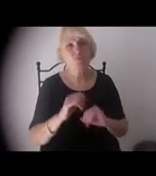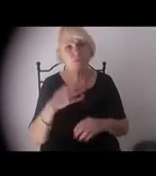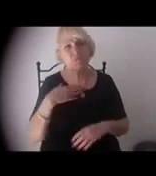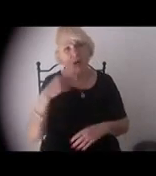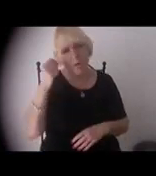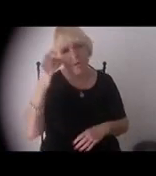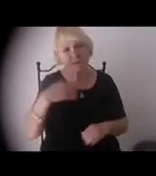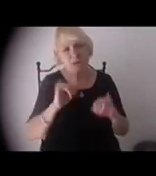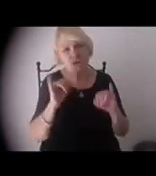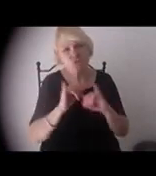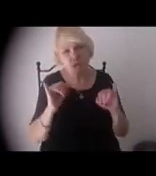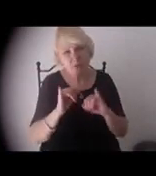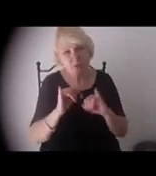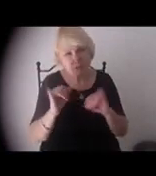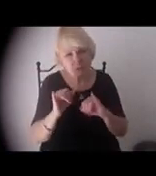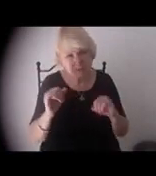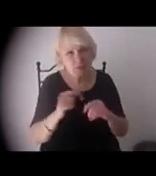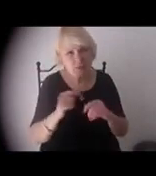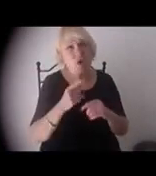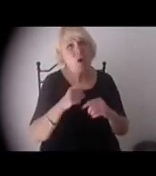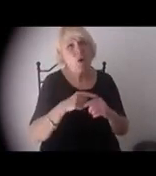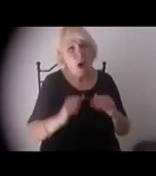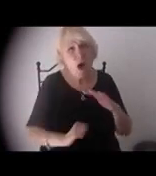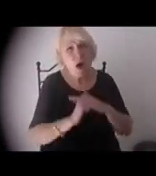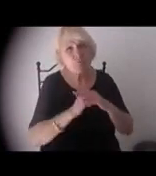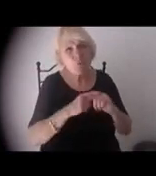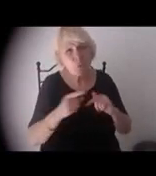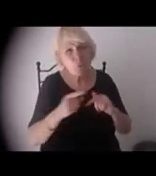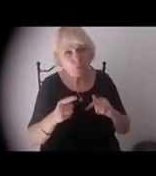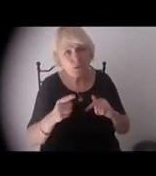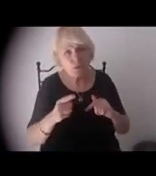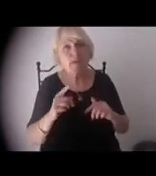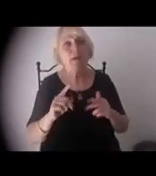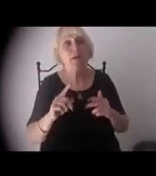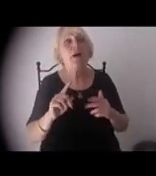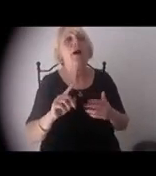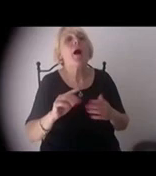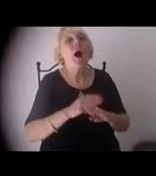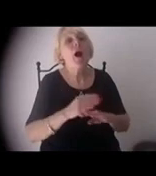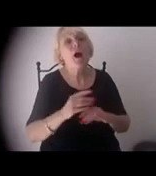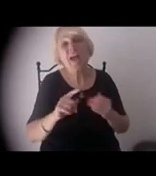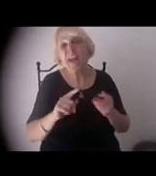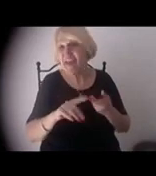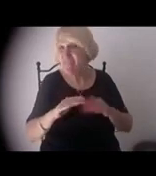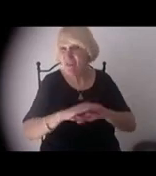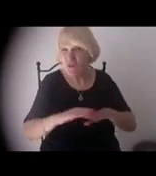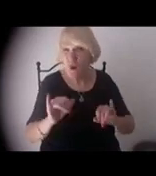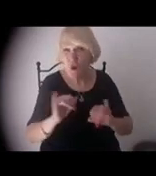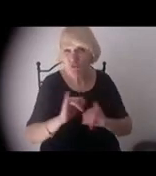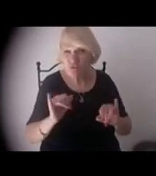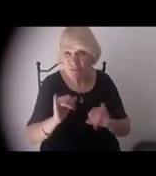days, but actually it can be 6 weeks to get a normal referral and a point of contact. I think the other thing was about